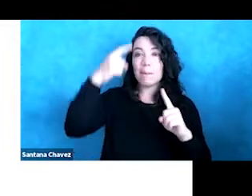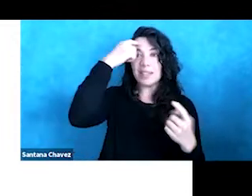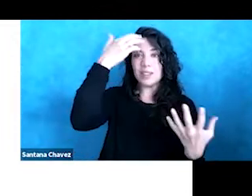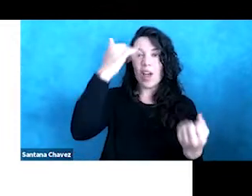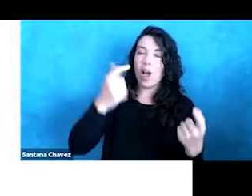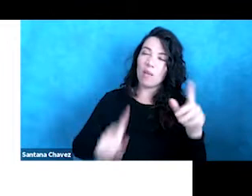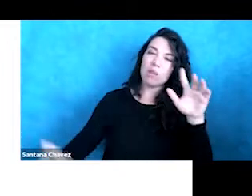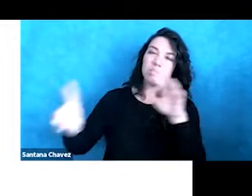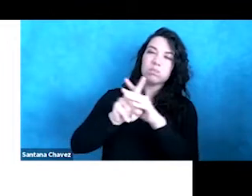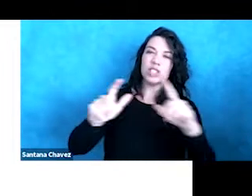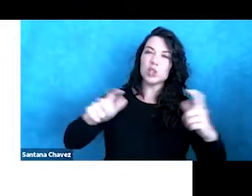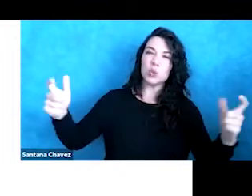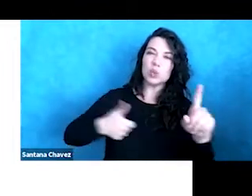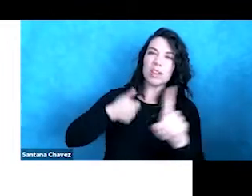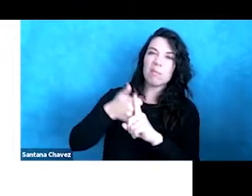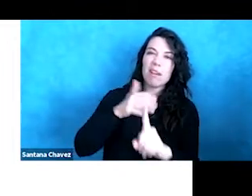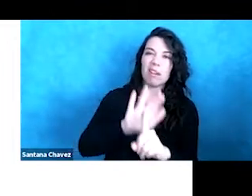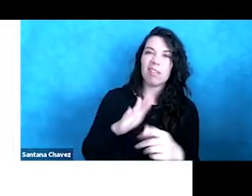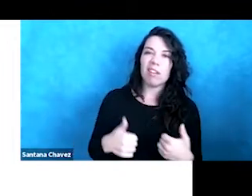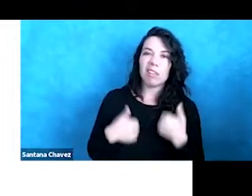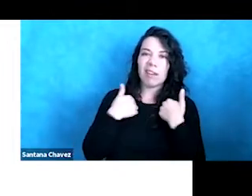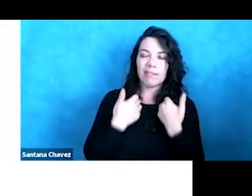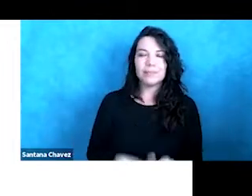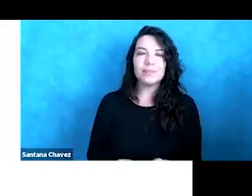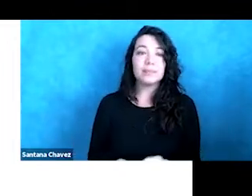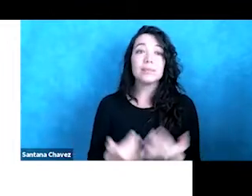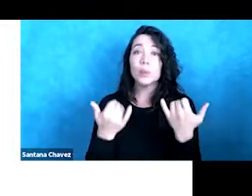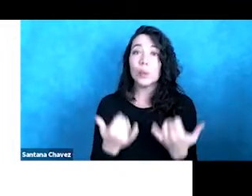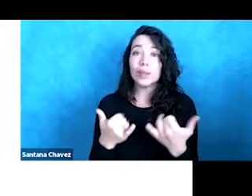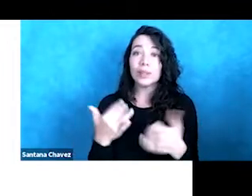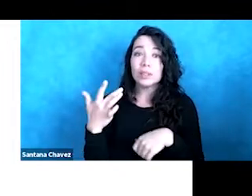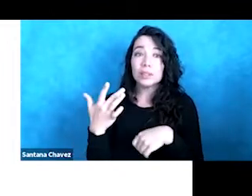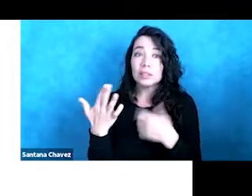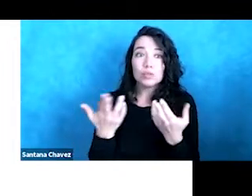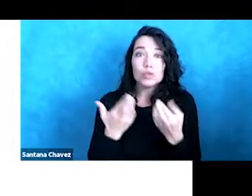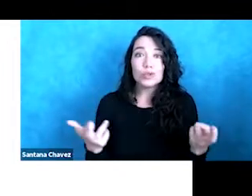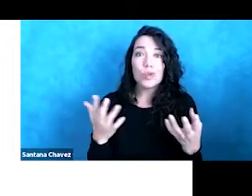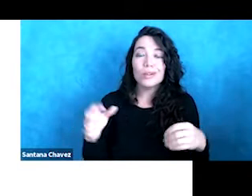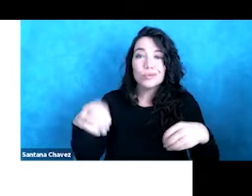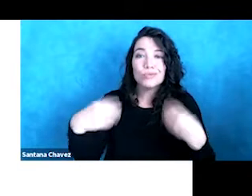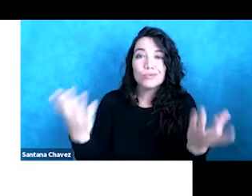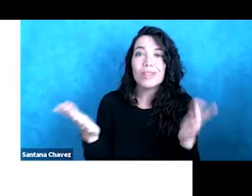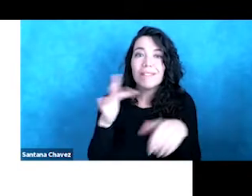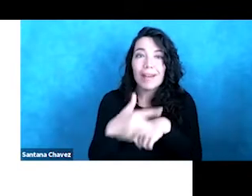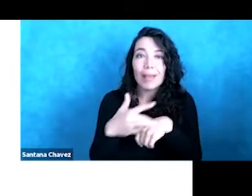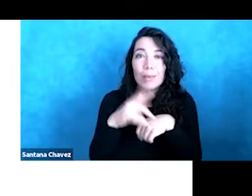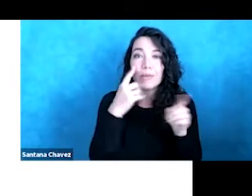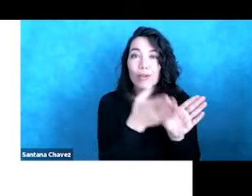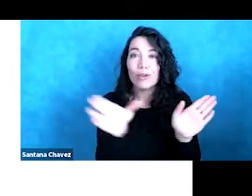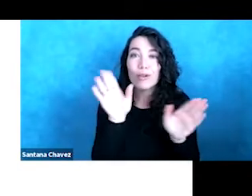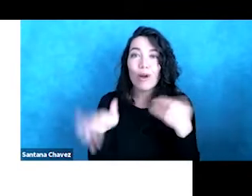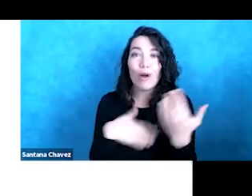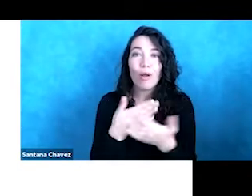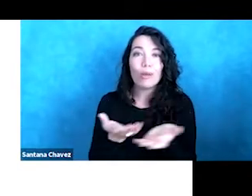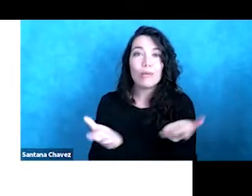impact. We are excited to make this resource available to all our USAID colleagues and partners, and we look forward to hearing from